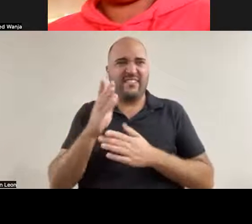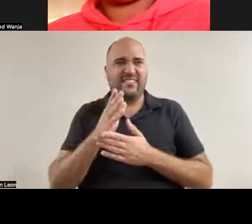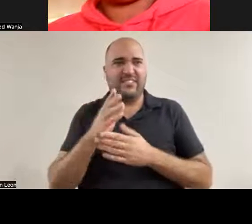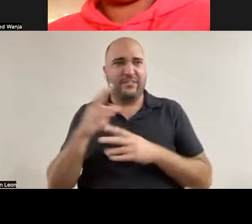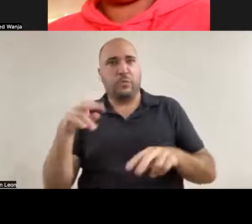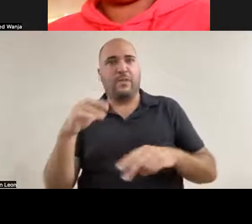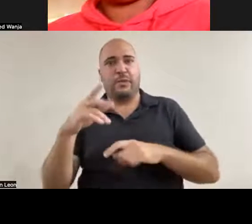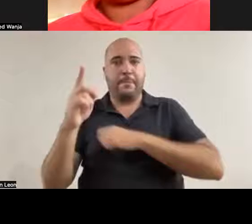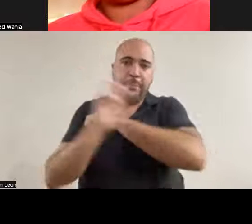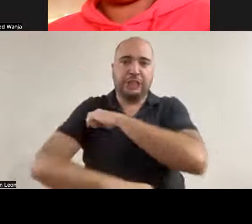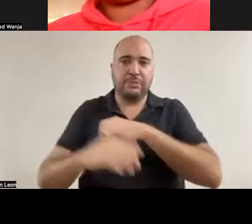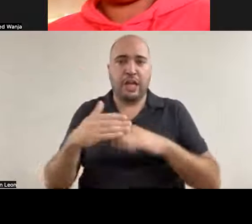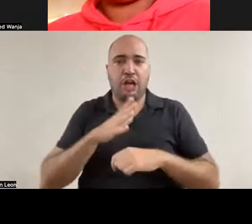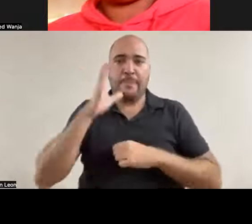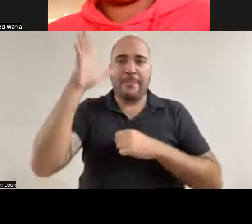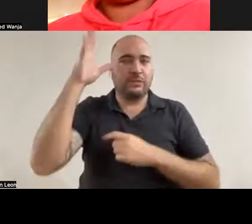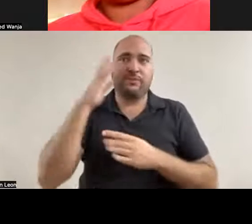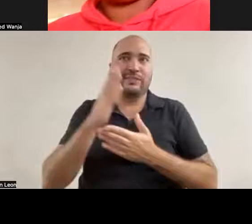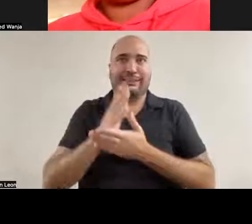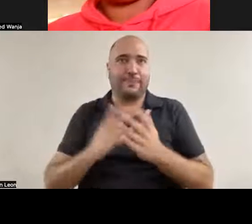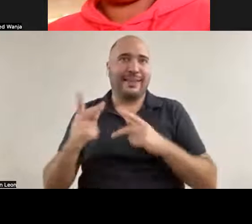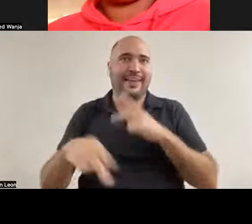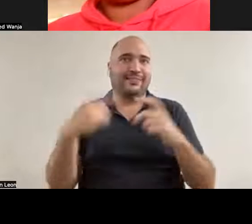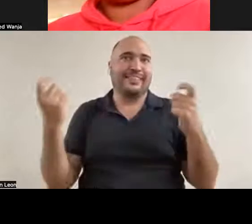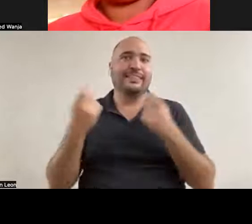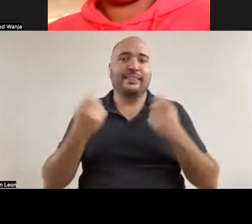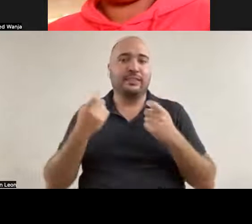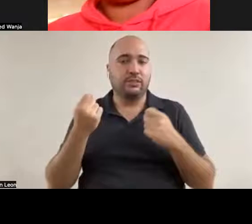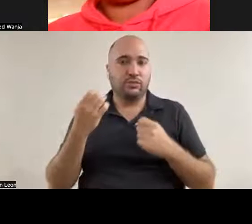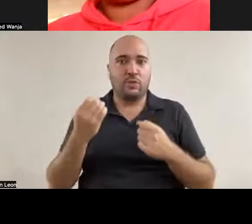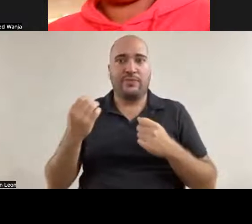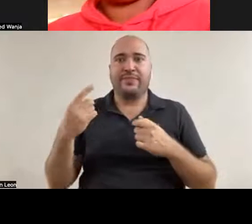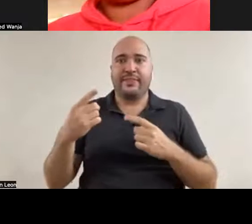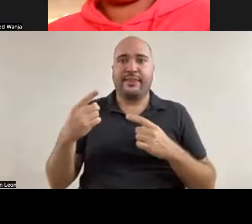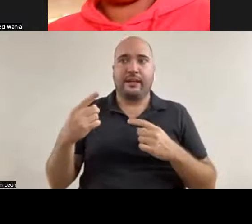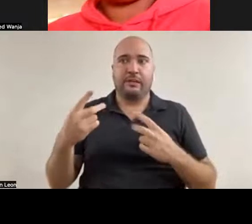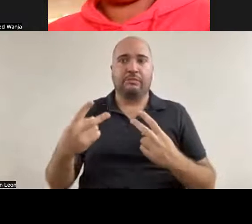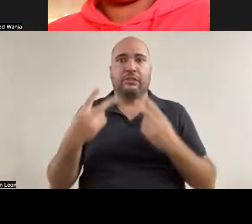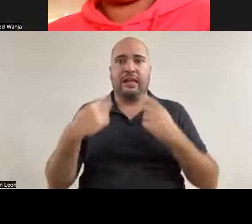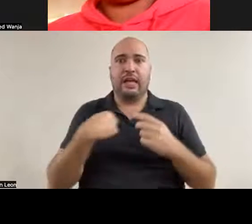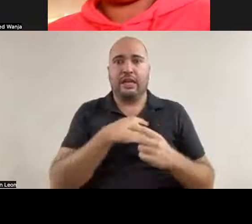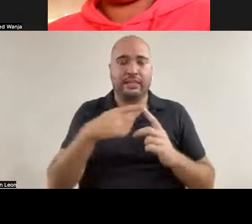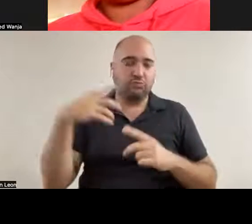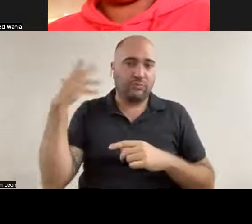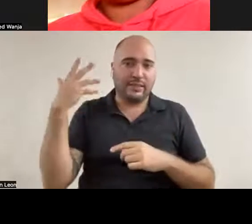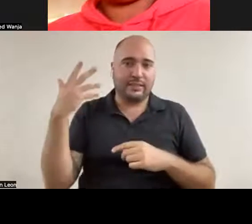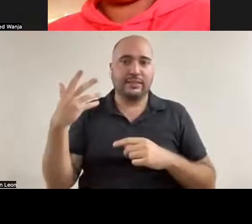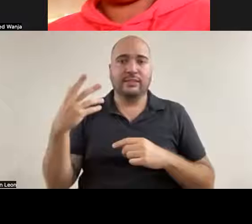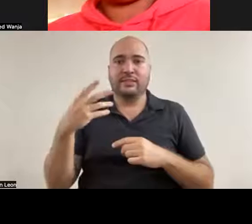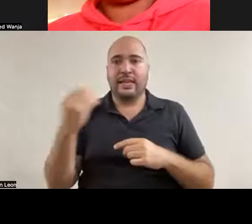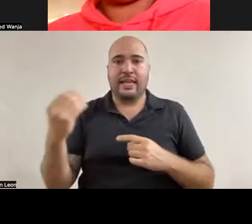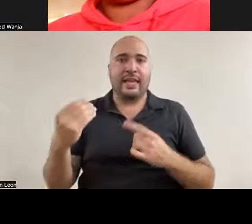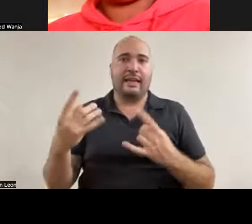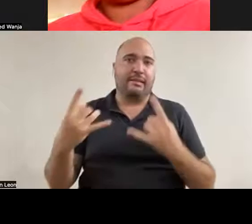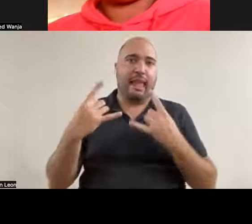our parents for some sins. They laugh us as mad or retarded and make fun of